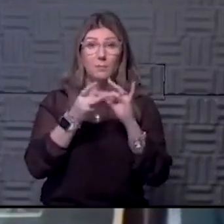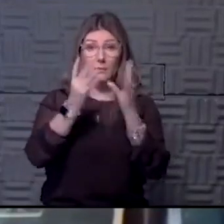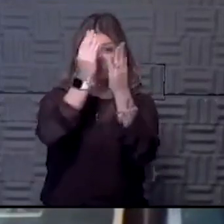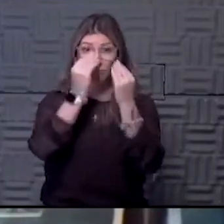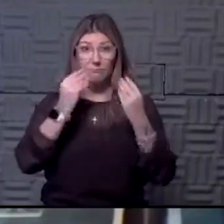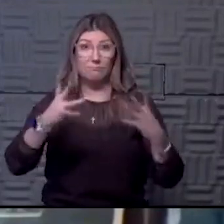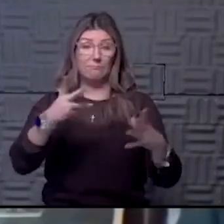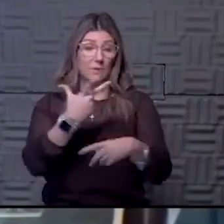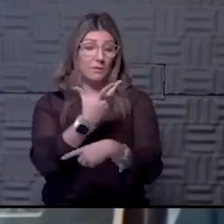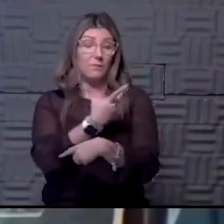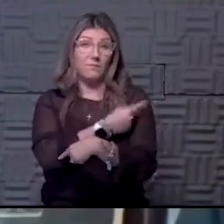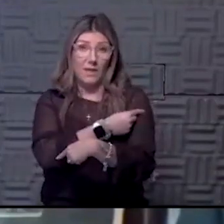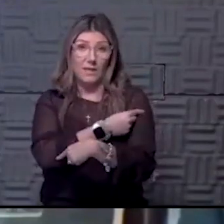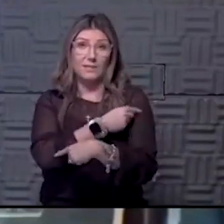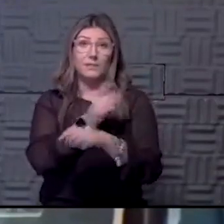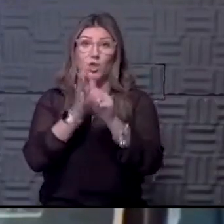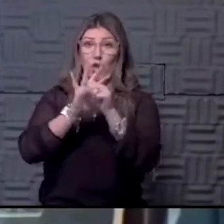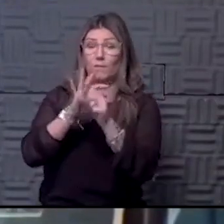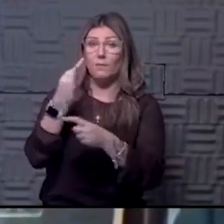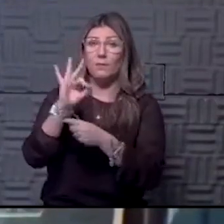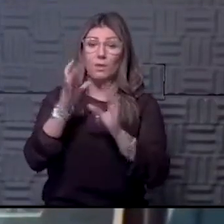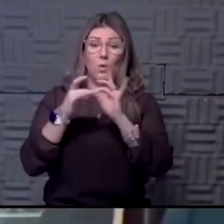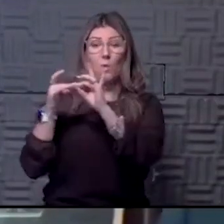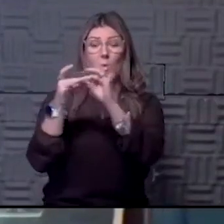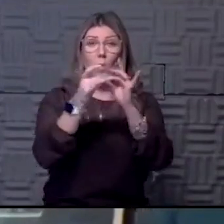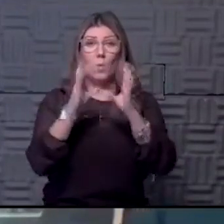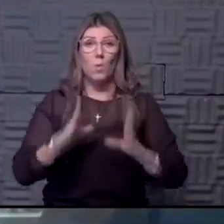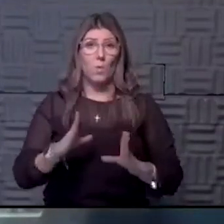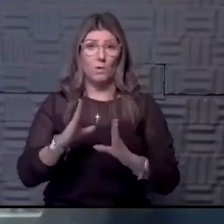the COVID-19 coordinator at the White House,